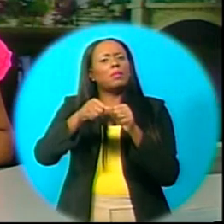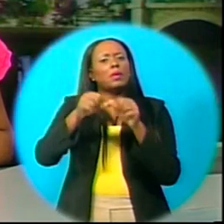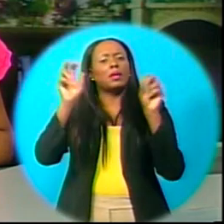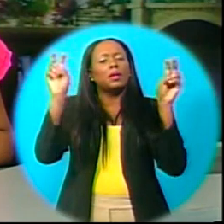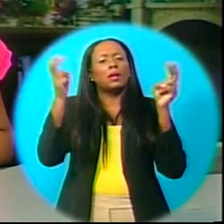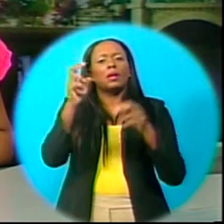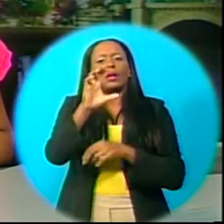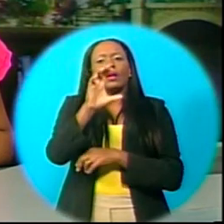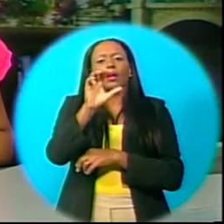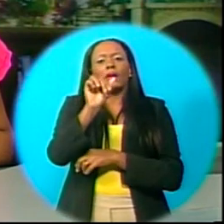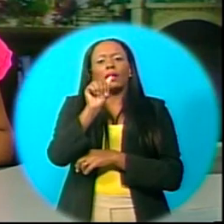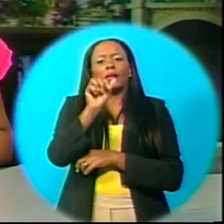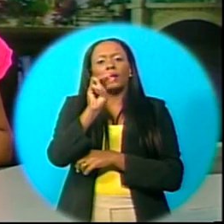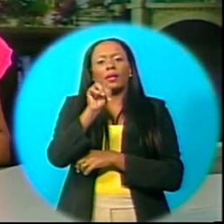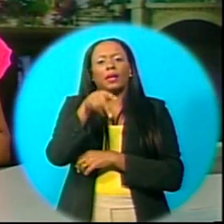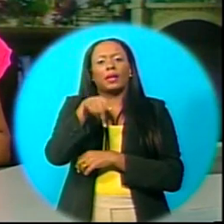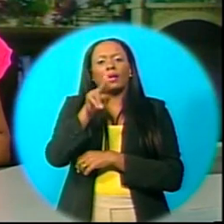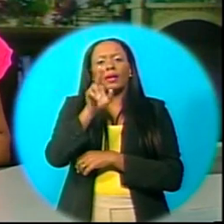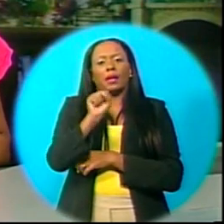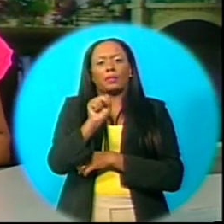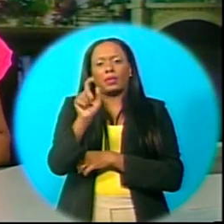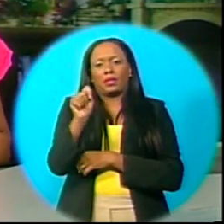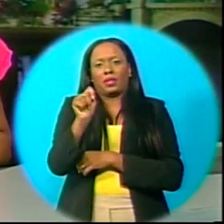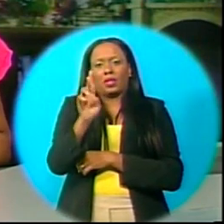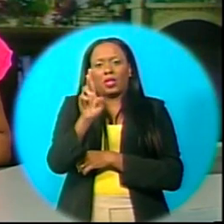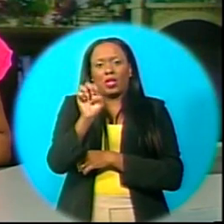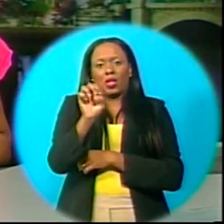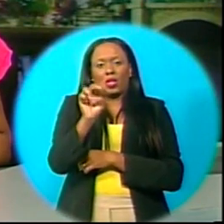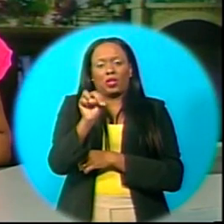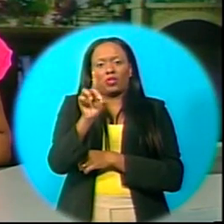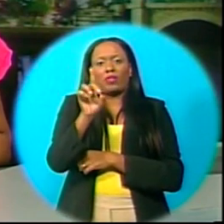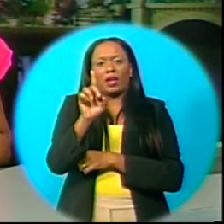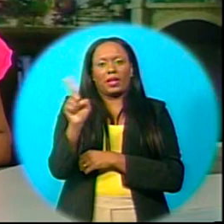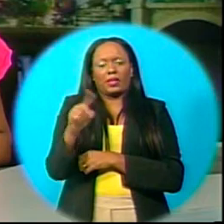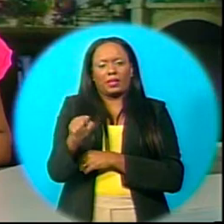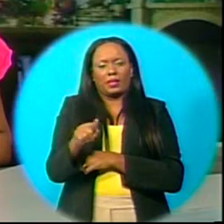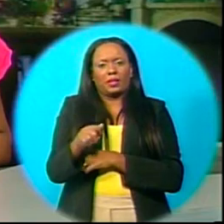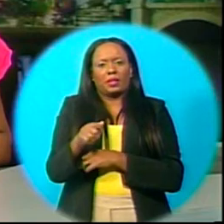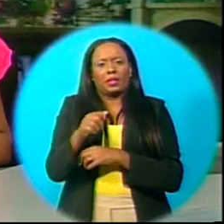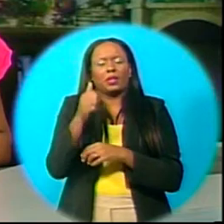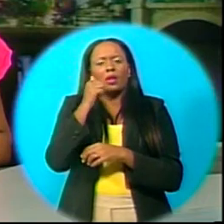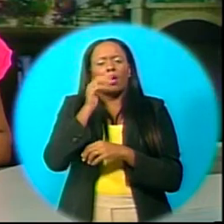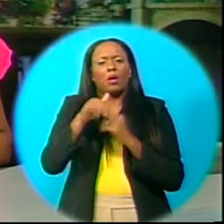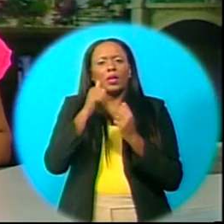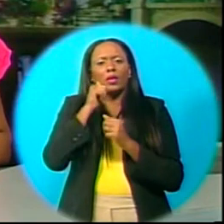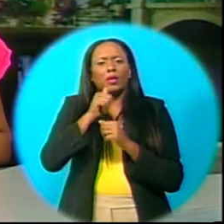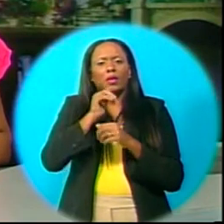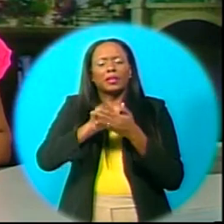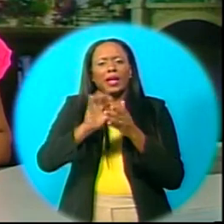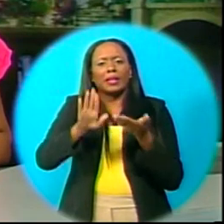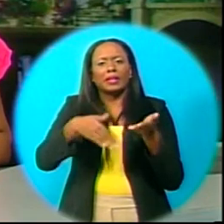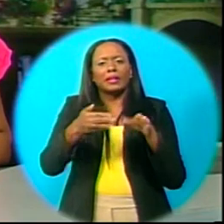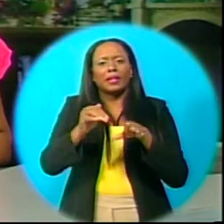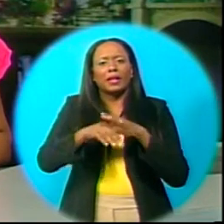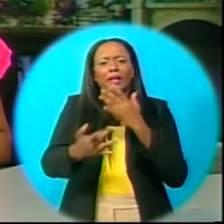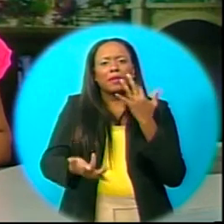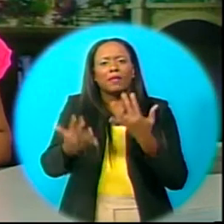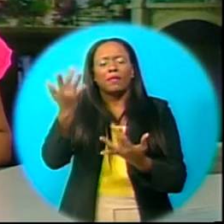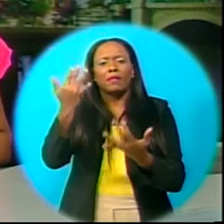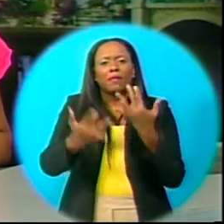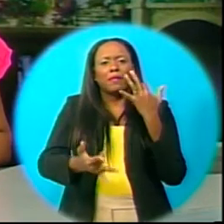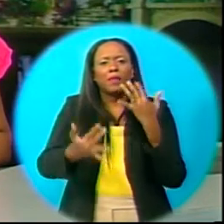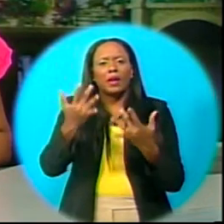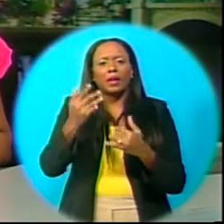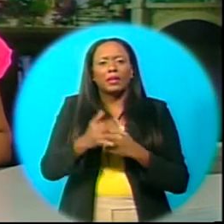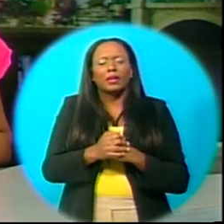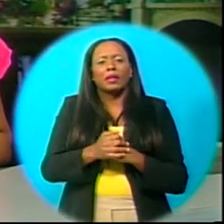again sending a message. This year, the group is calling on all religious groups to devote the theme of their Sunday, August 30th worship to addressing the theme of